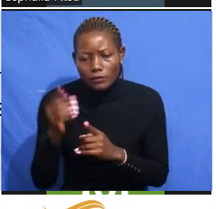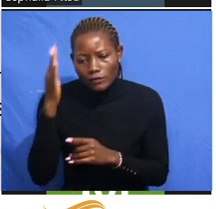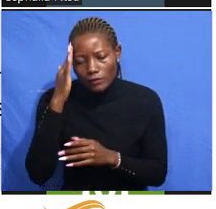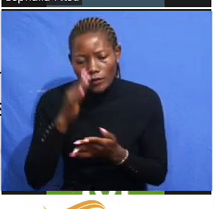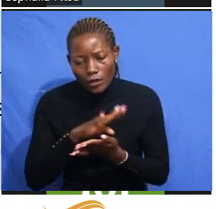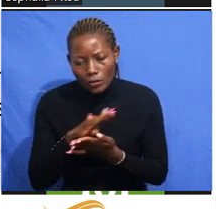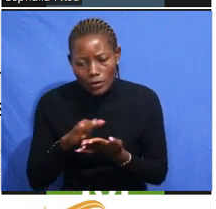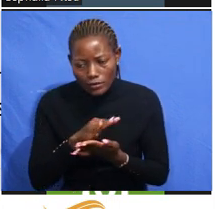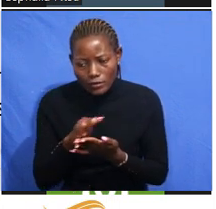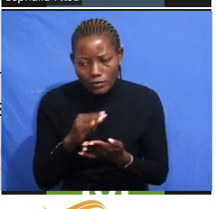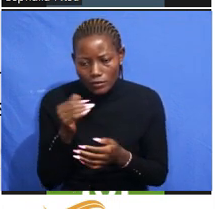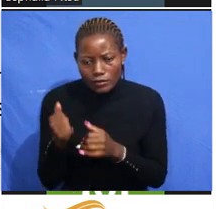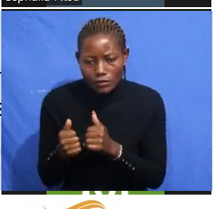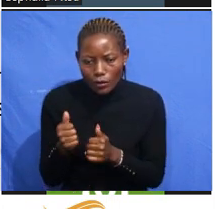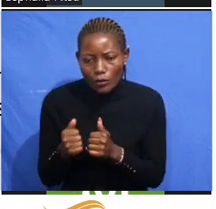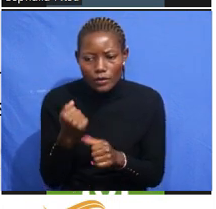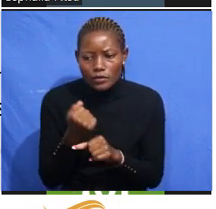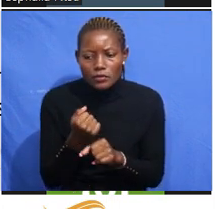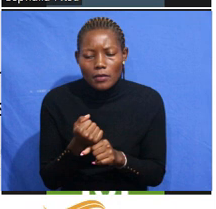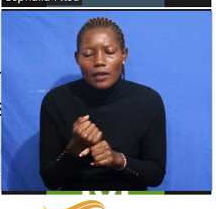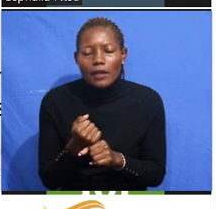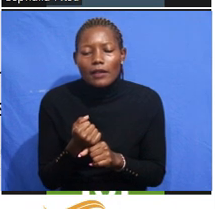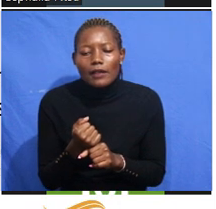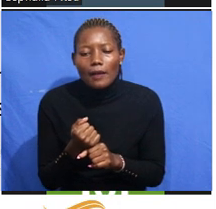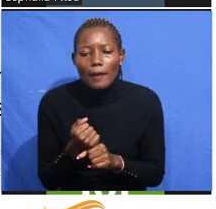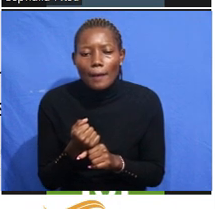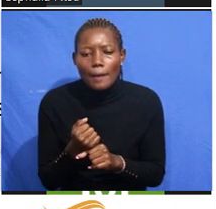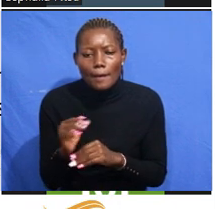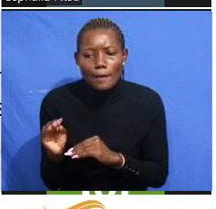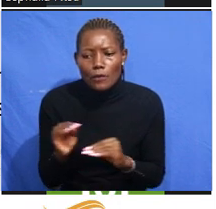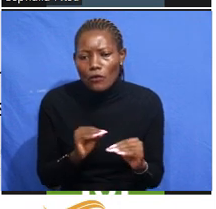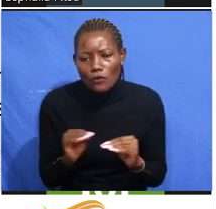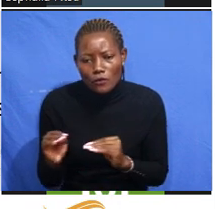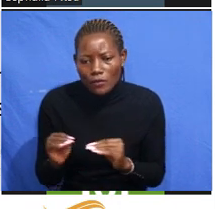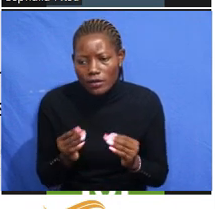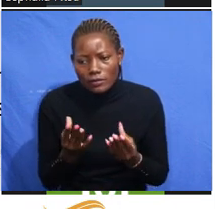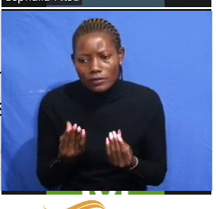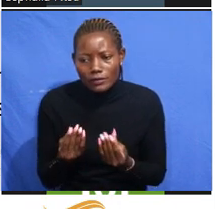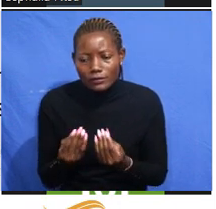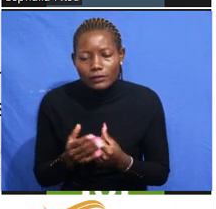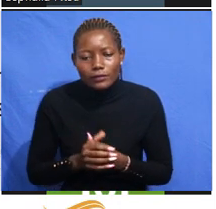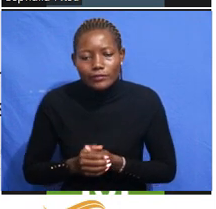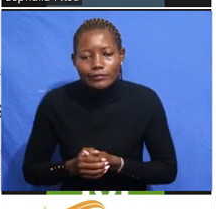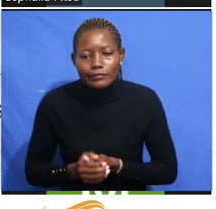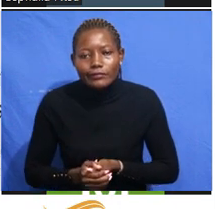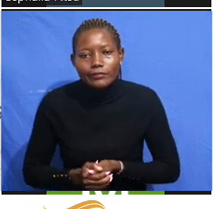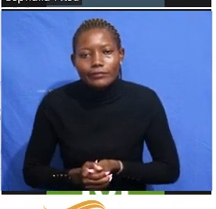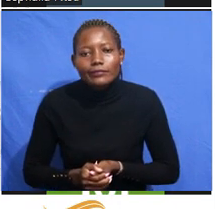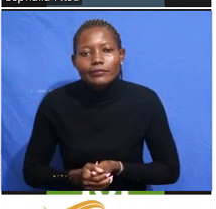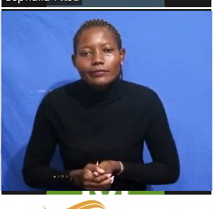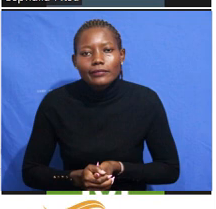deal with basically the fundamentals of movement or movement patterns.